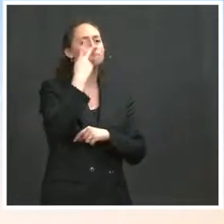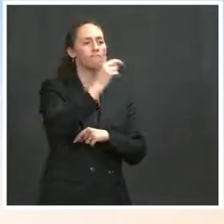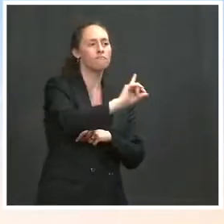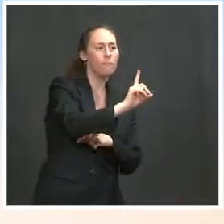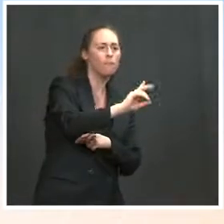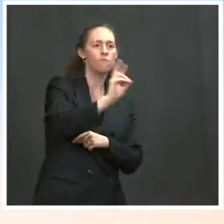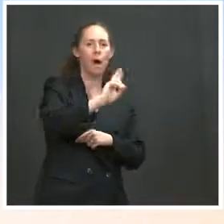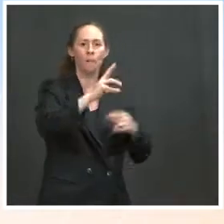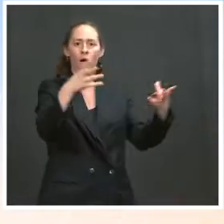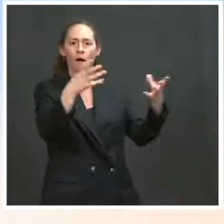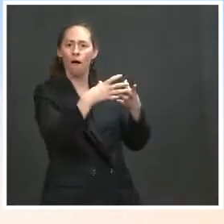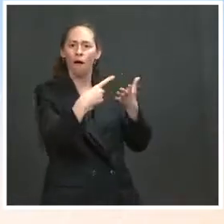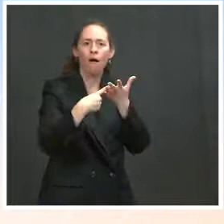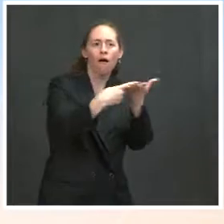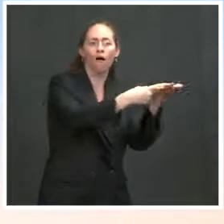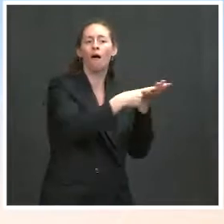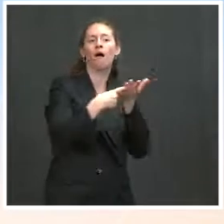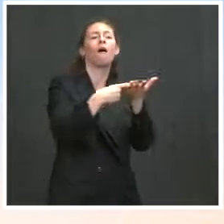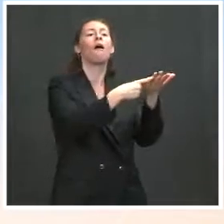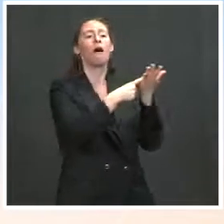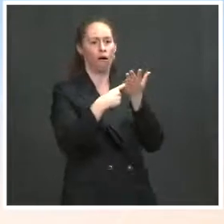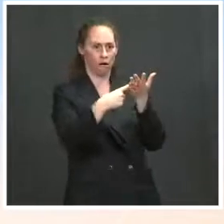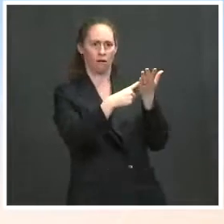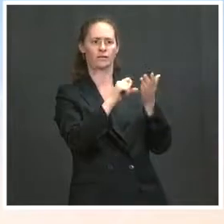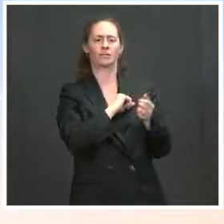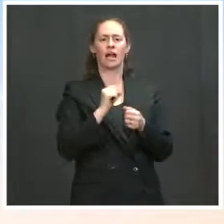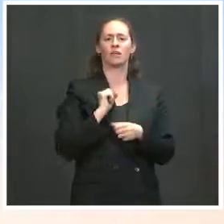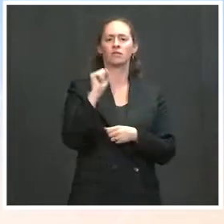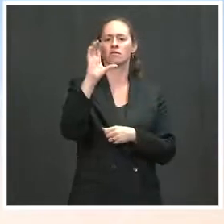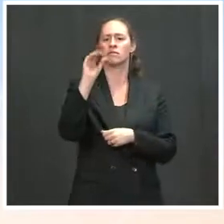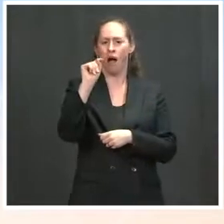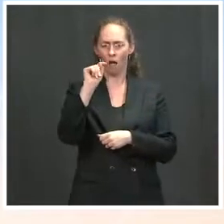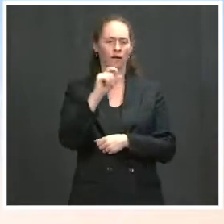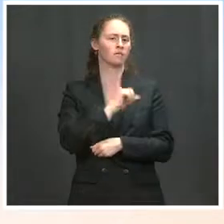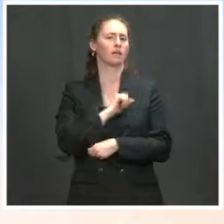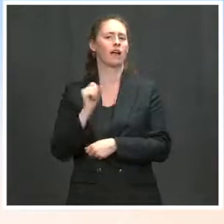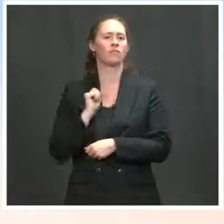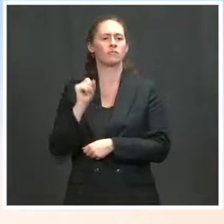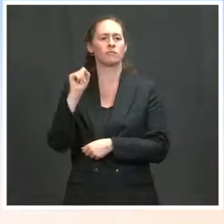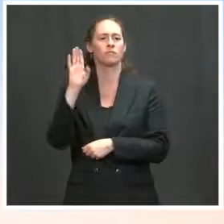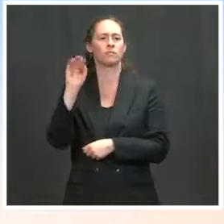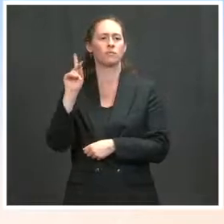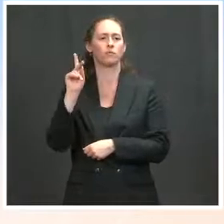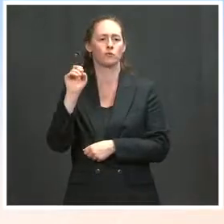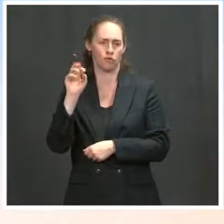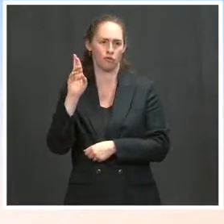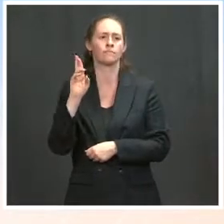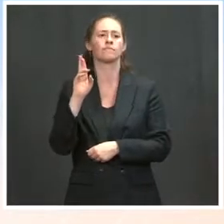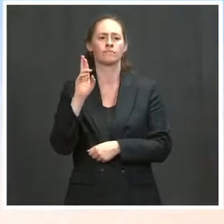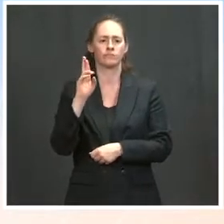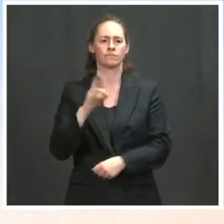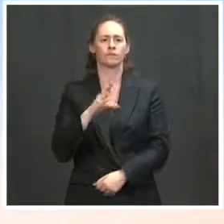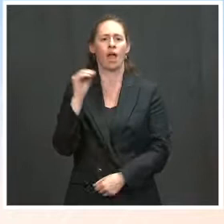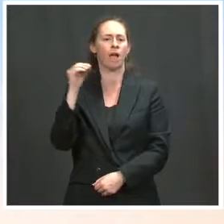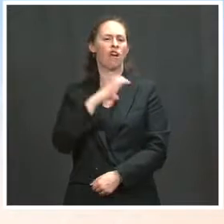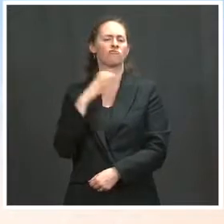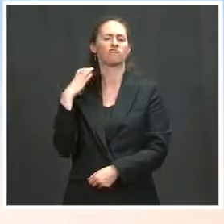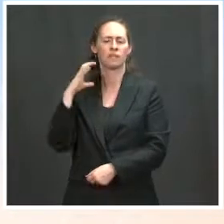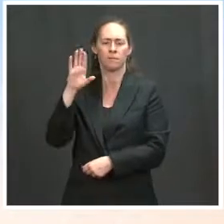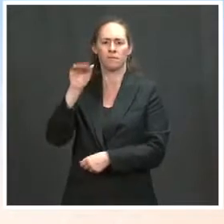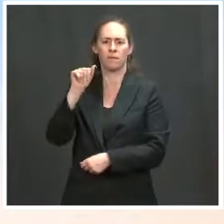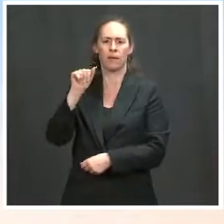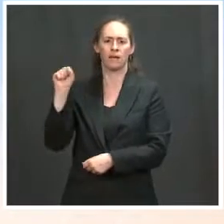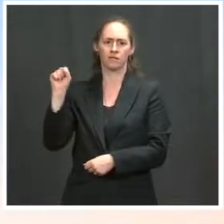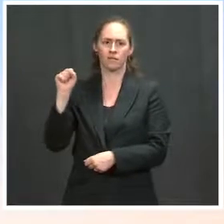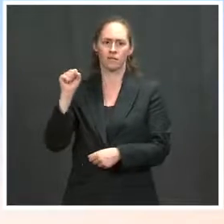Senators Scott and Booker, and also Congresswoman Bass. He wants to give them the space, right, to work on this. They